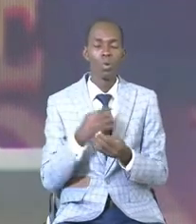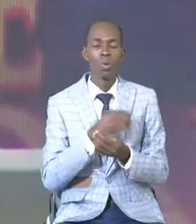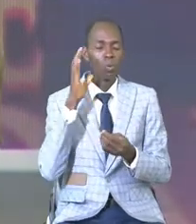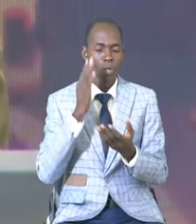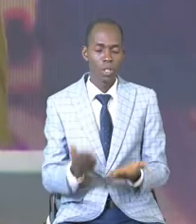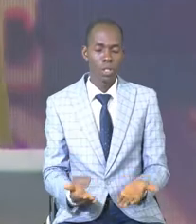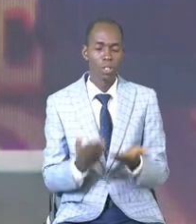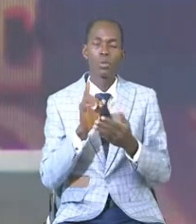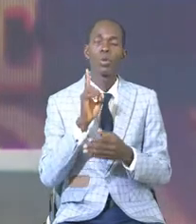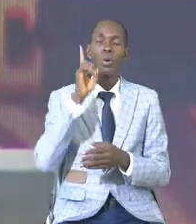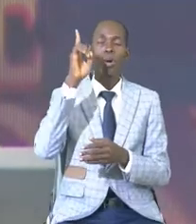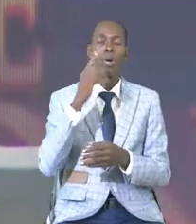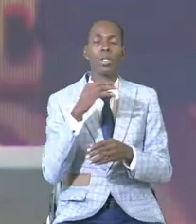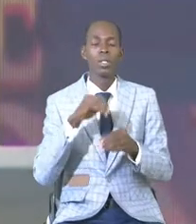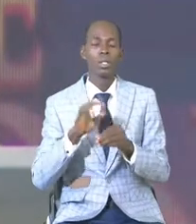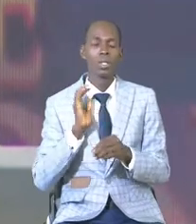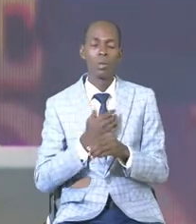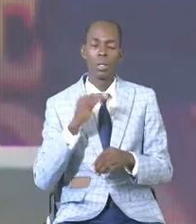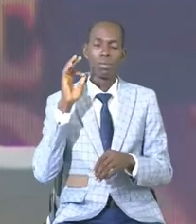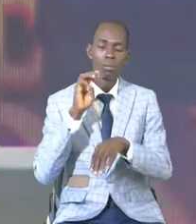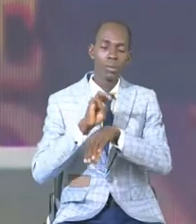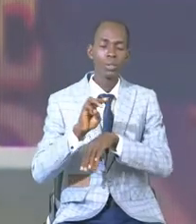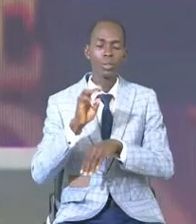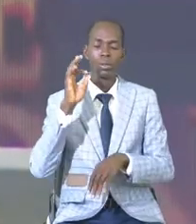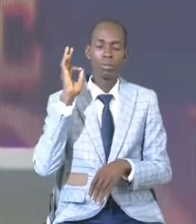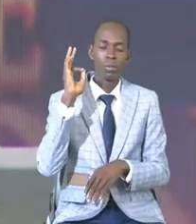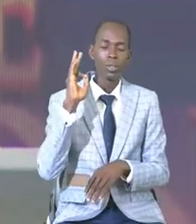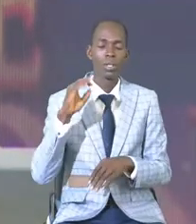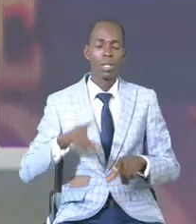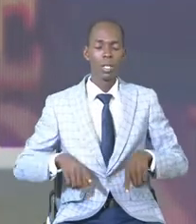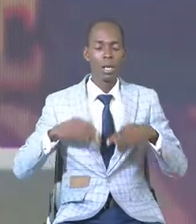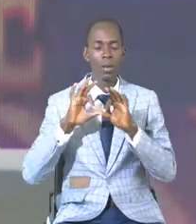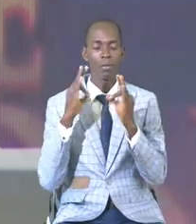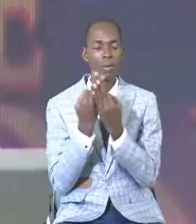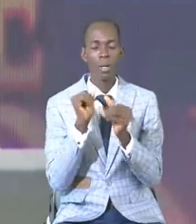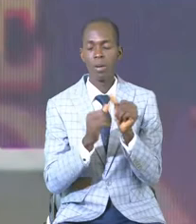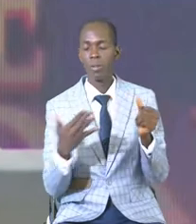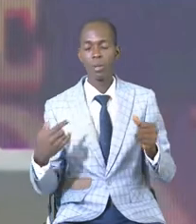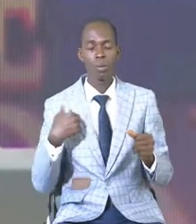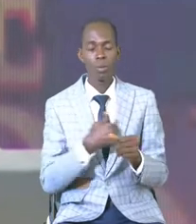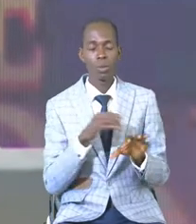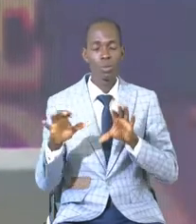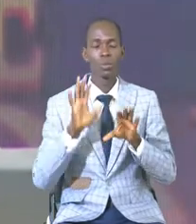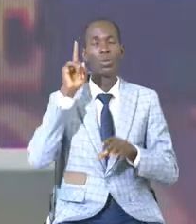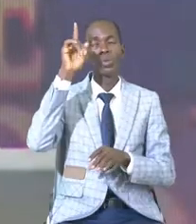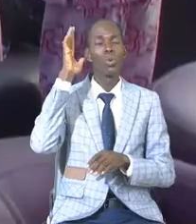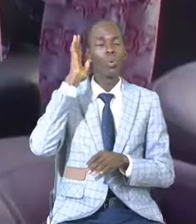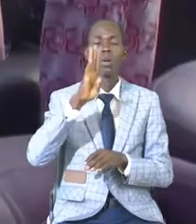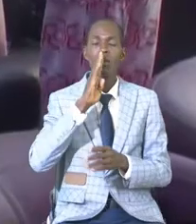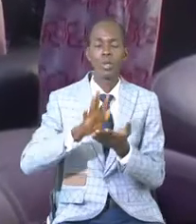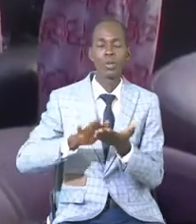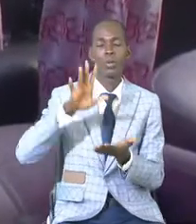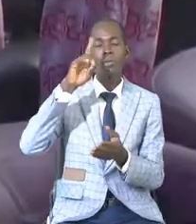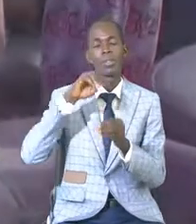in our ministry, in our lives, in our families, and everything we do, you will be glorified in Jesus'